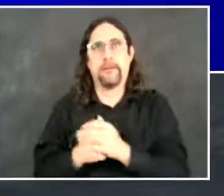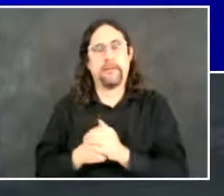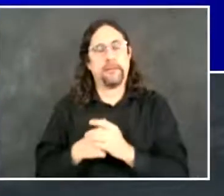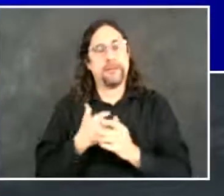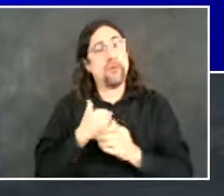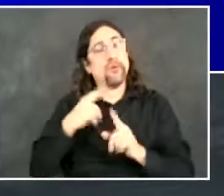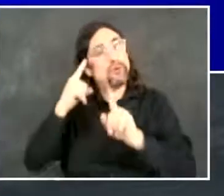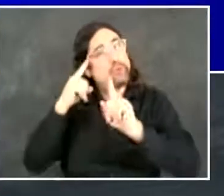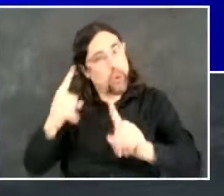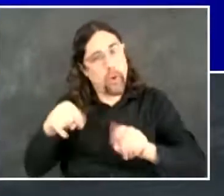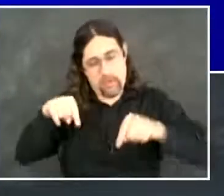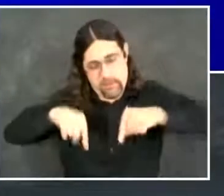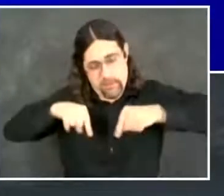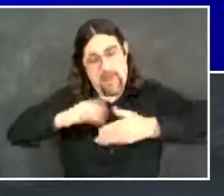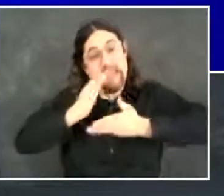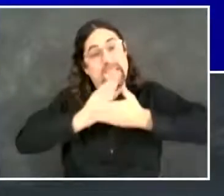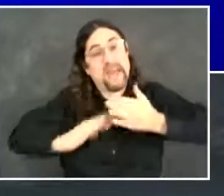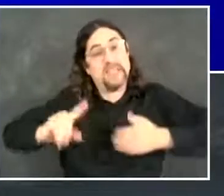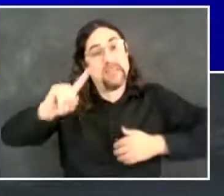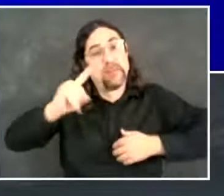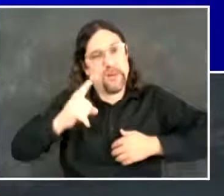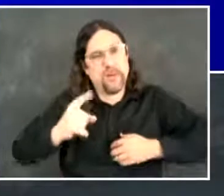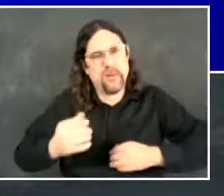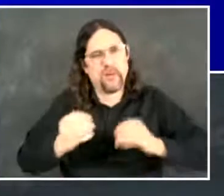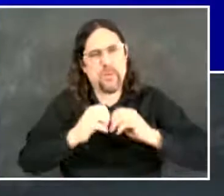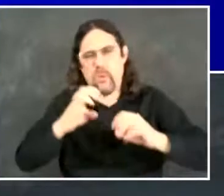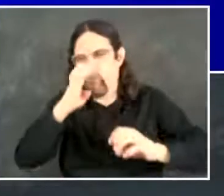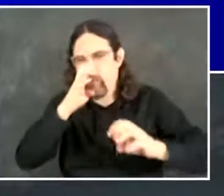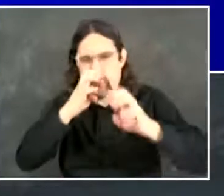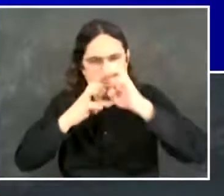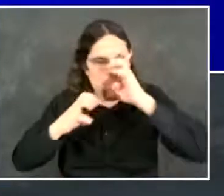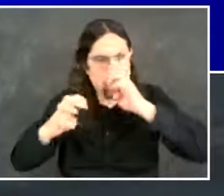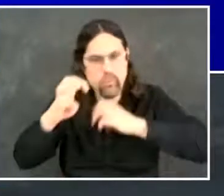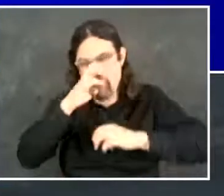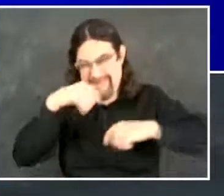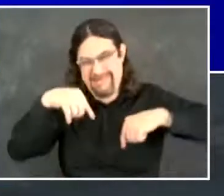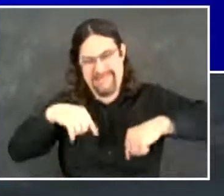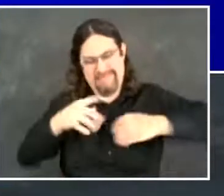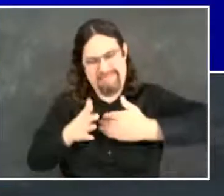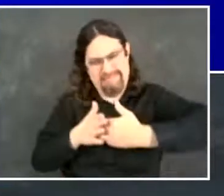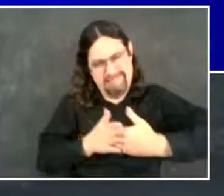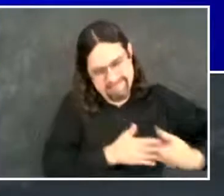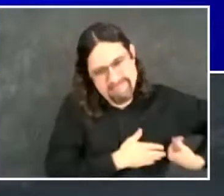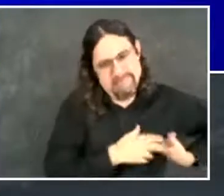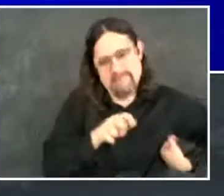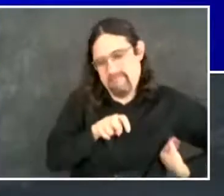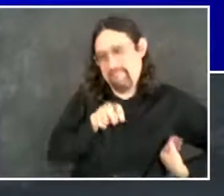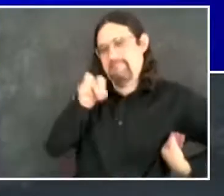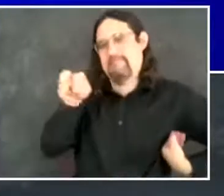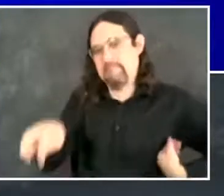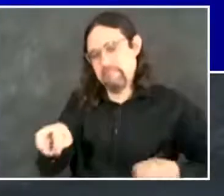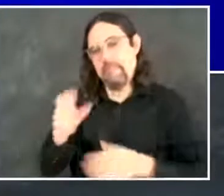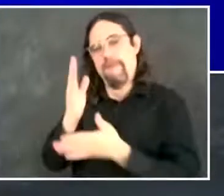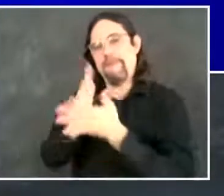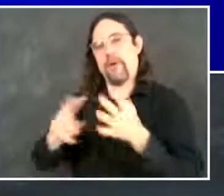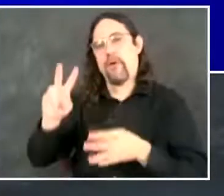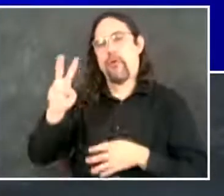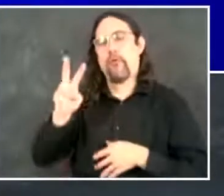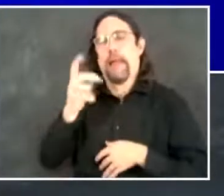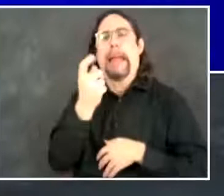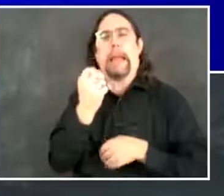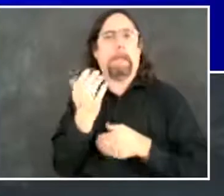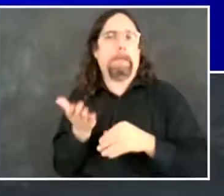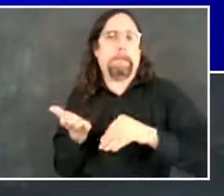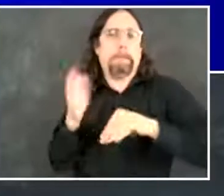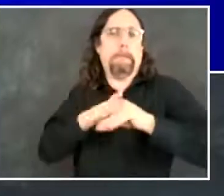direction, we're going to stay tight. We're going to stay in a situation where we do not allow the disease to reassert. So real